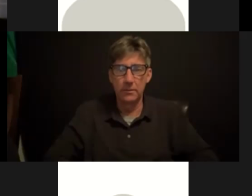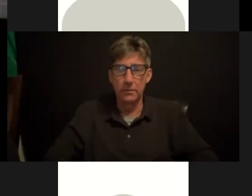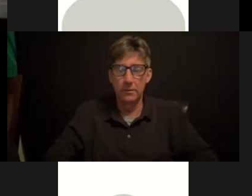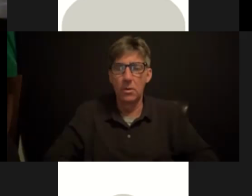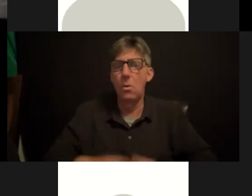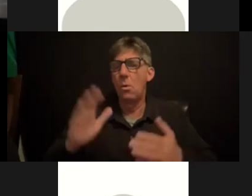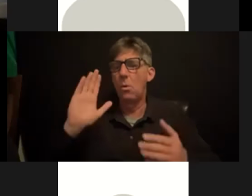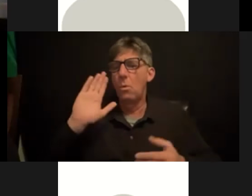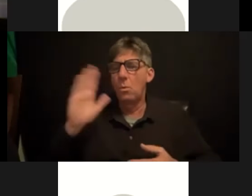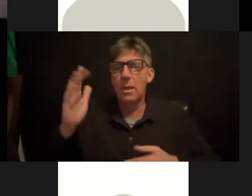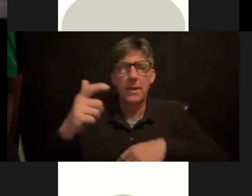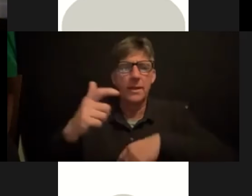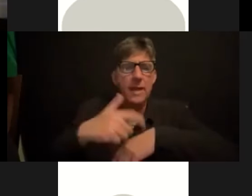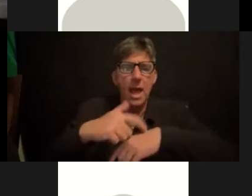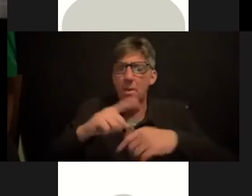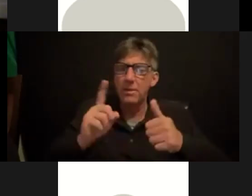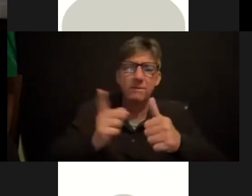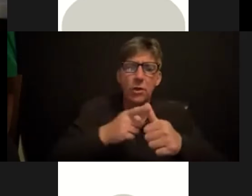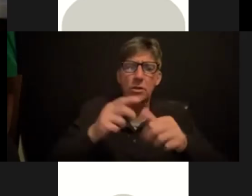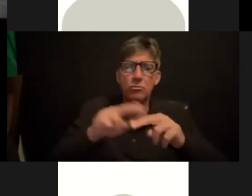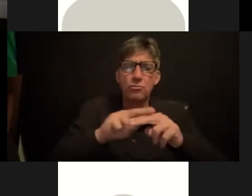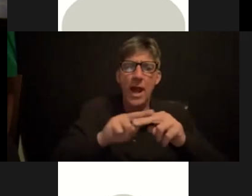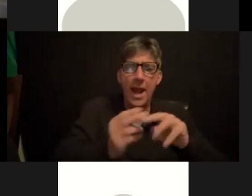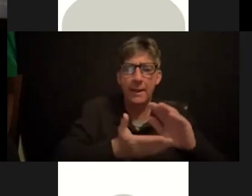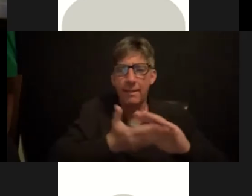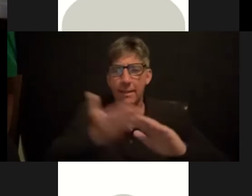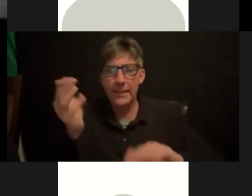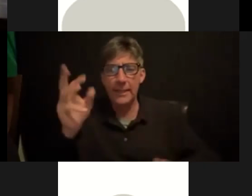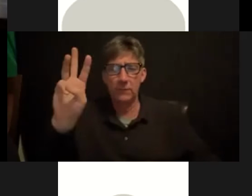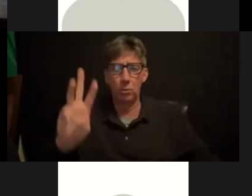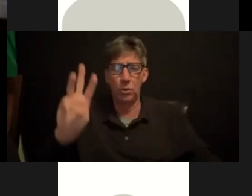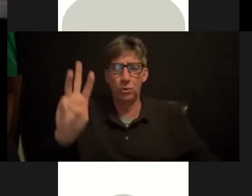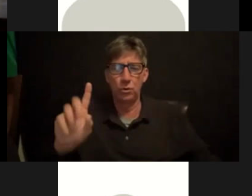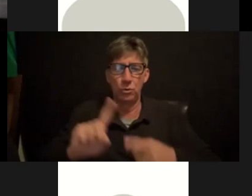the time the first train leaving Worcester to Boston during the week?